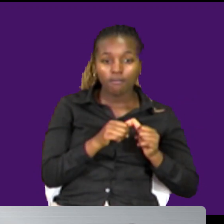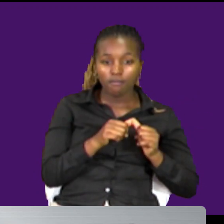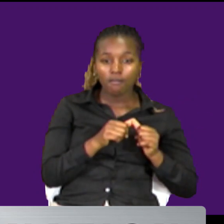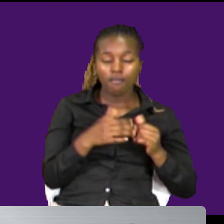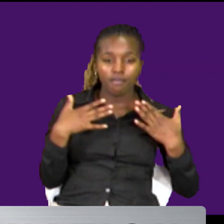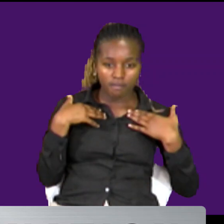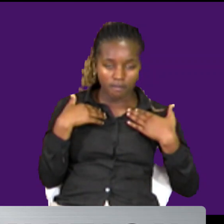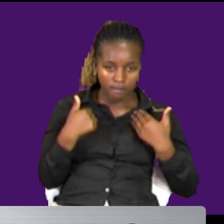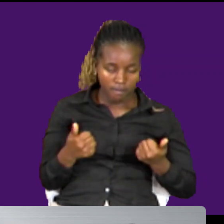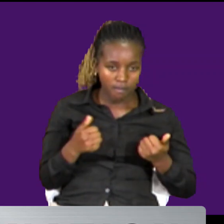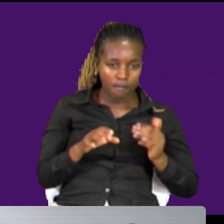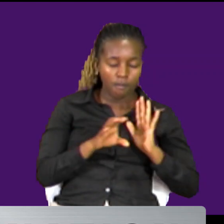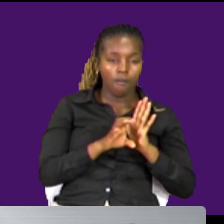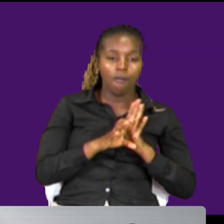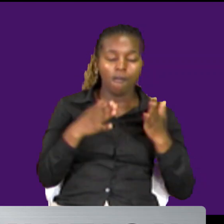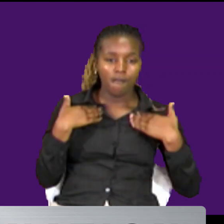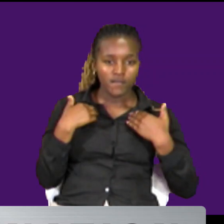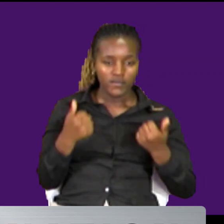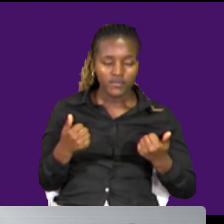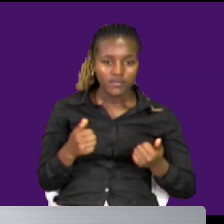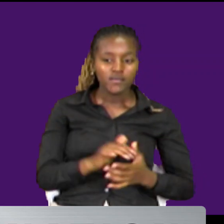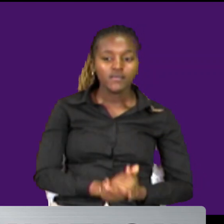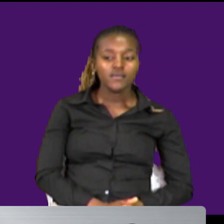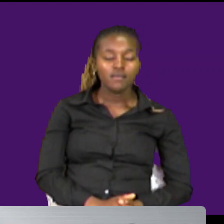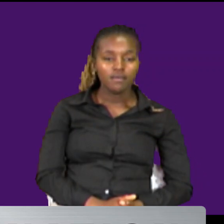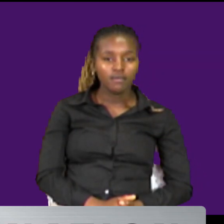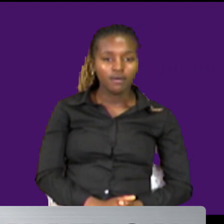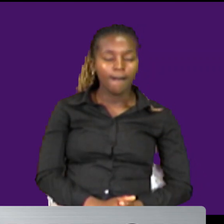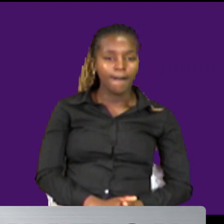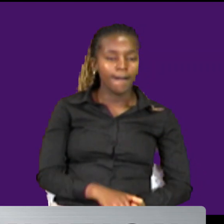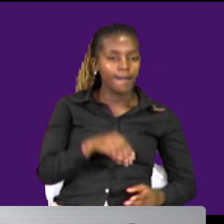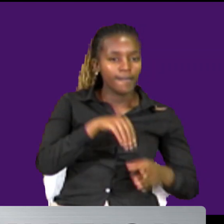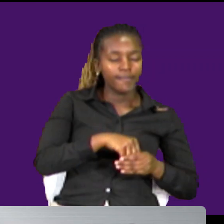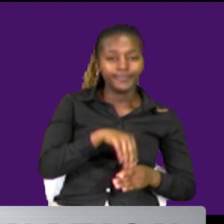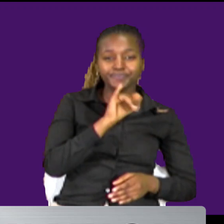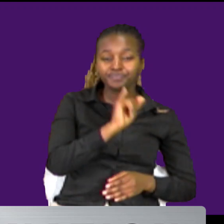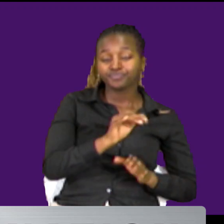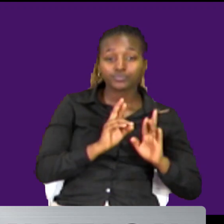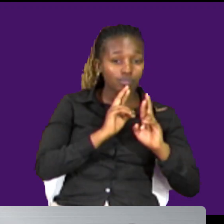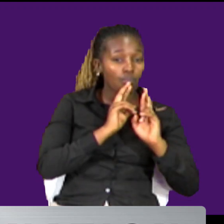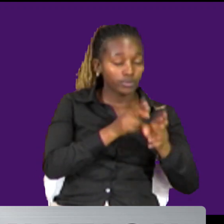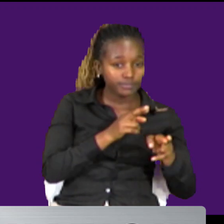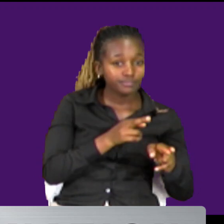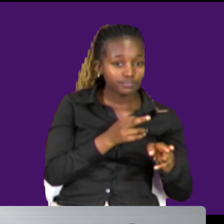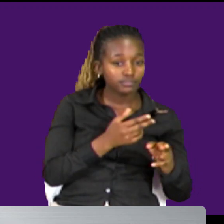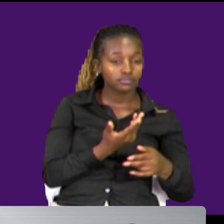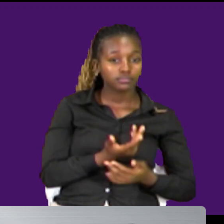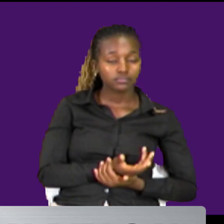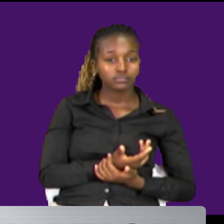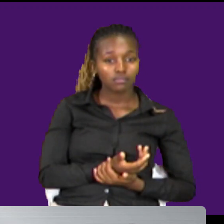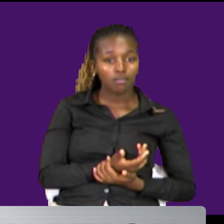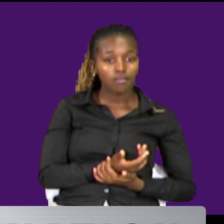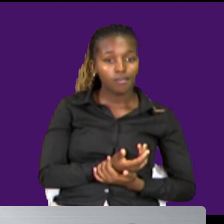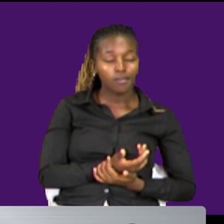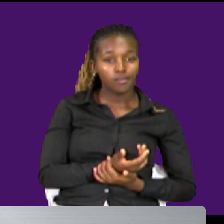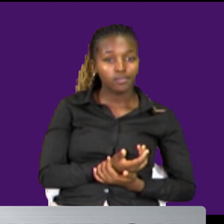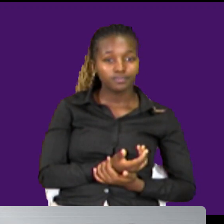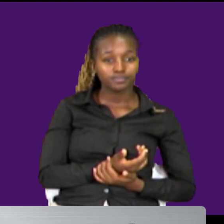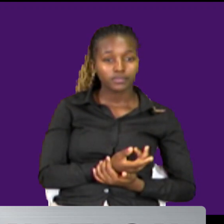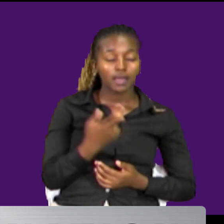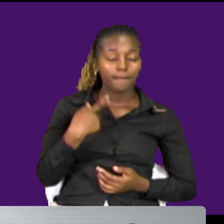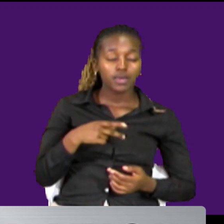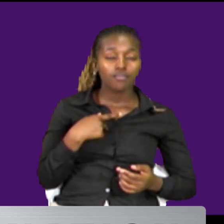health. Right. In that report, Very key sector. in that report, there is the